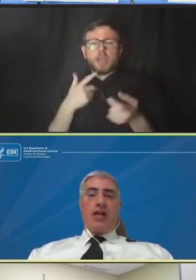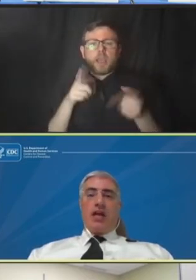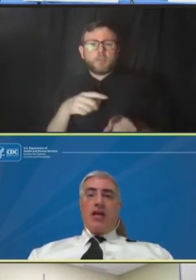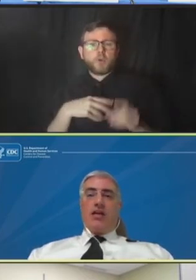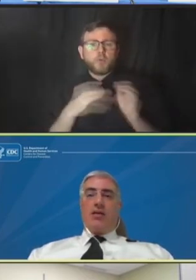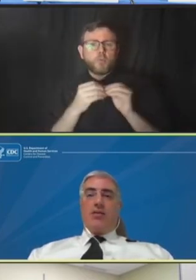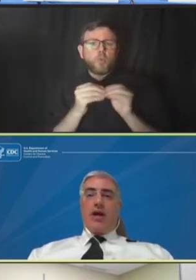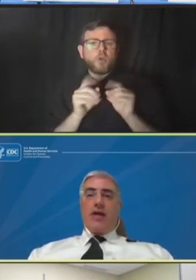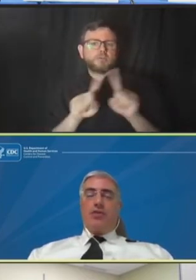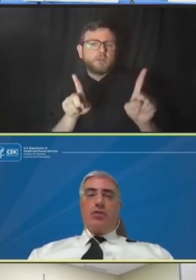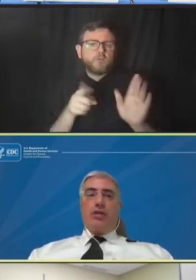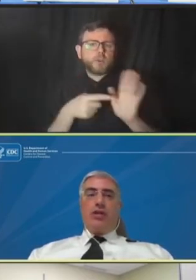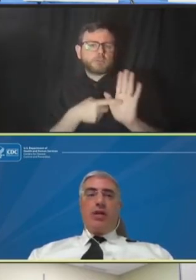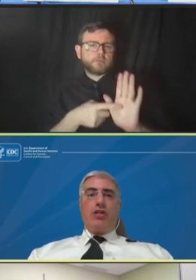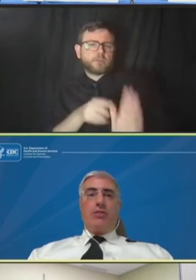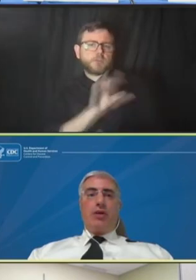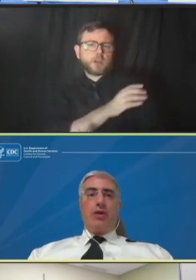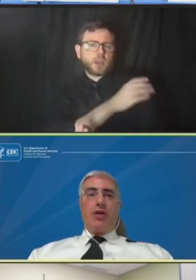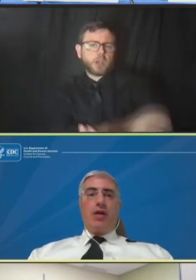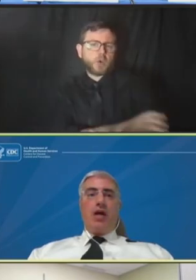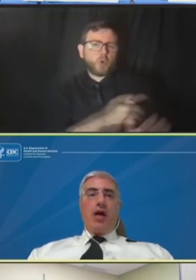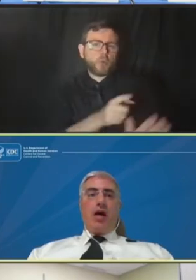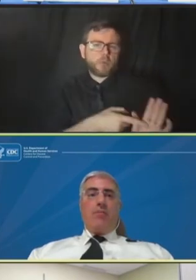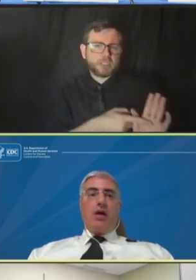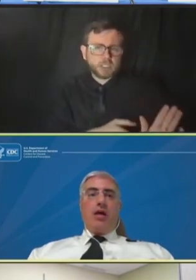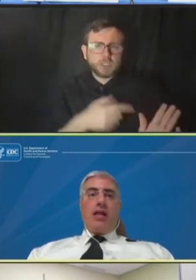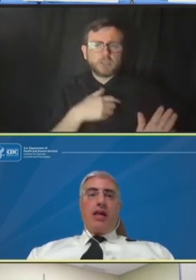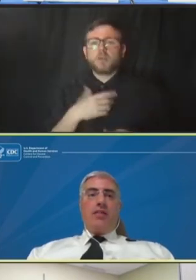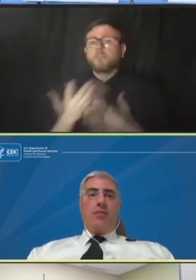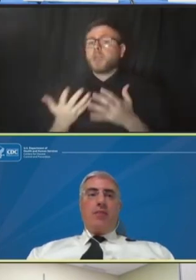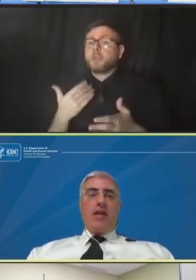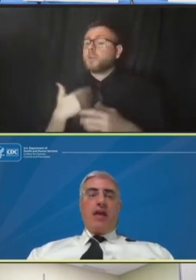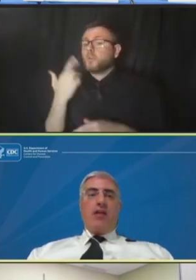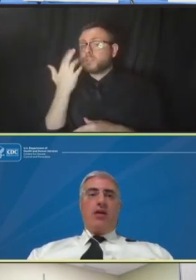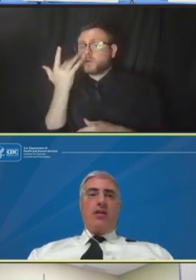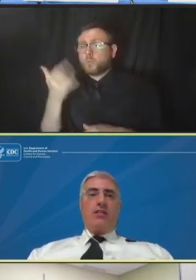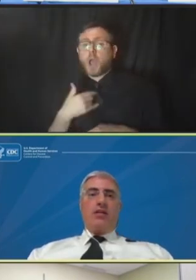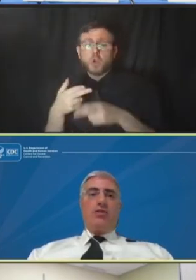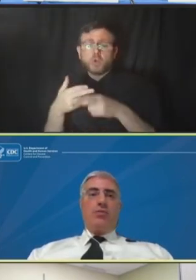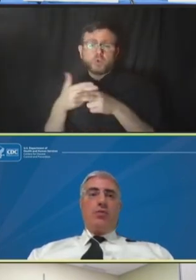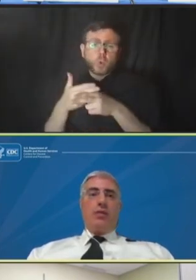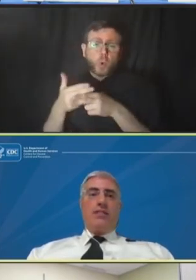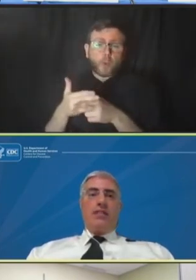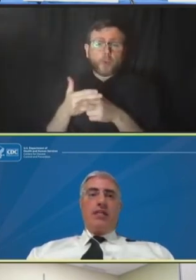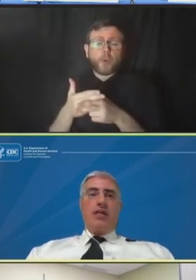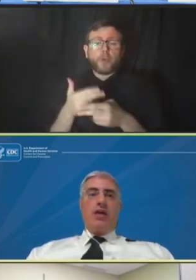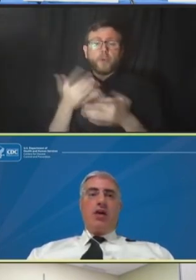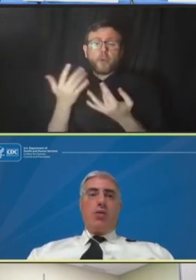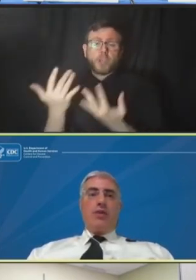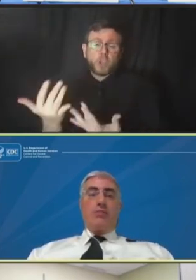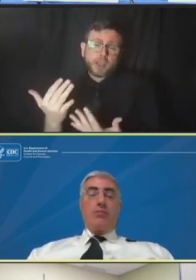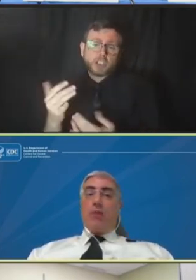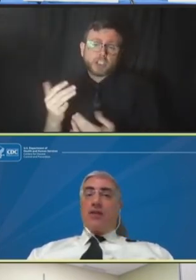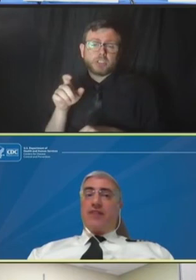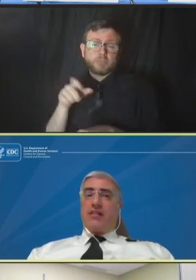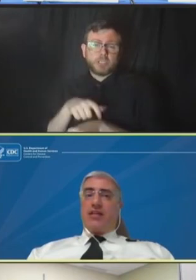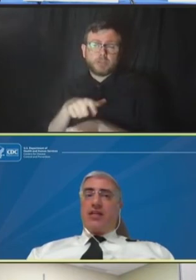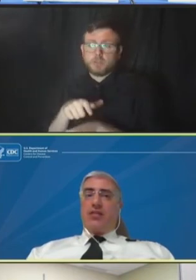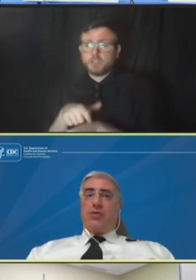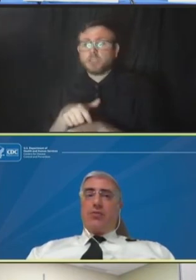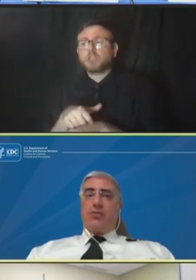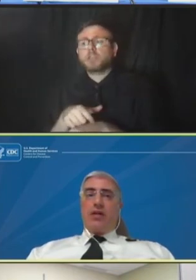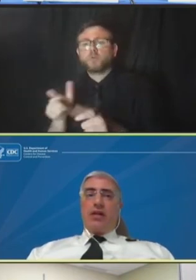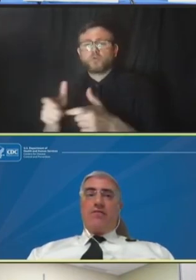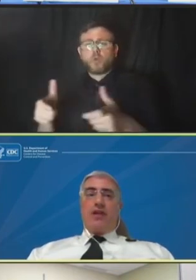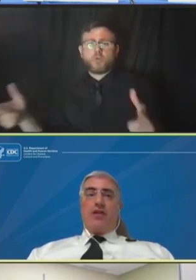seeing and perhaps shortened incubation period. And there may be analogs there to what we see with smallpox vaccination